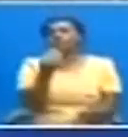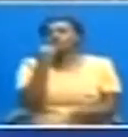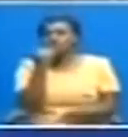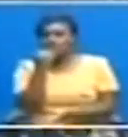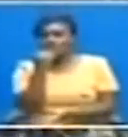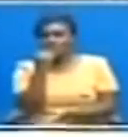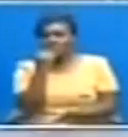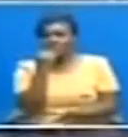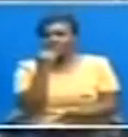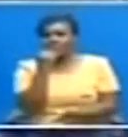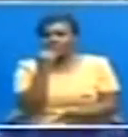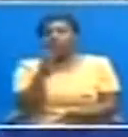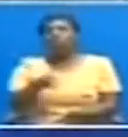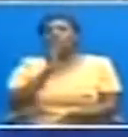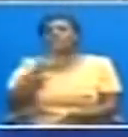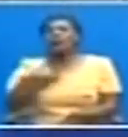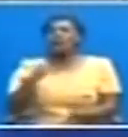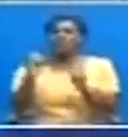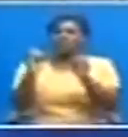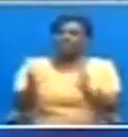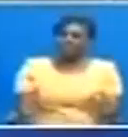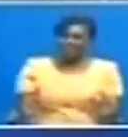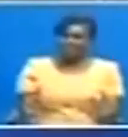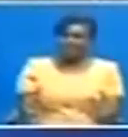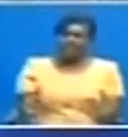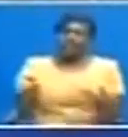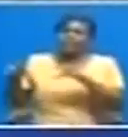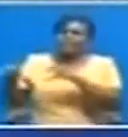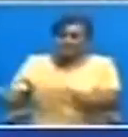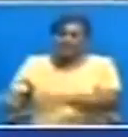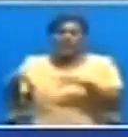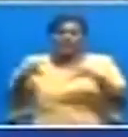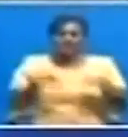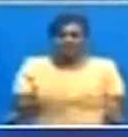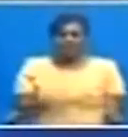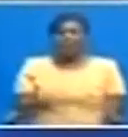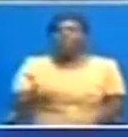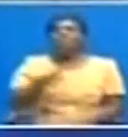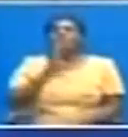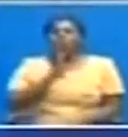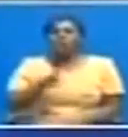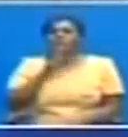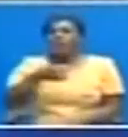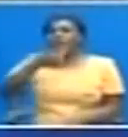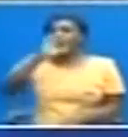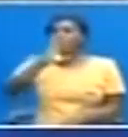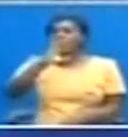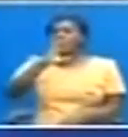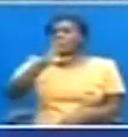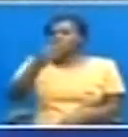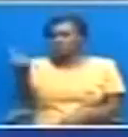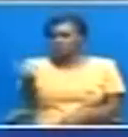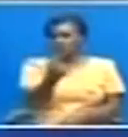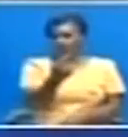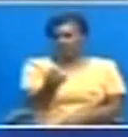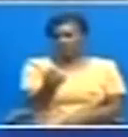chakula. Hata maji hakuna. Tumeumia na maji. Maji ambayo tunakunywa kidogo ambayo ni